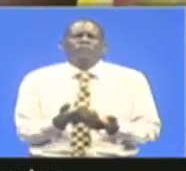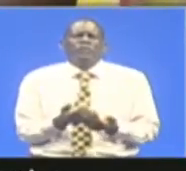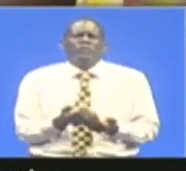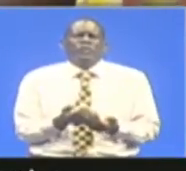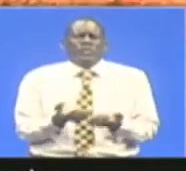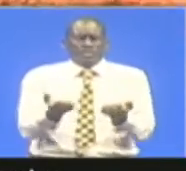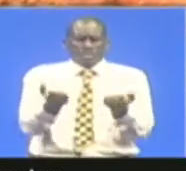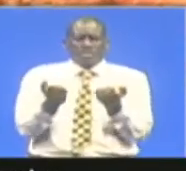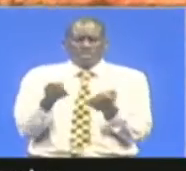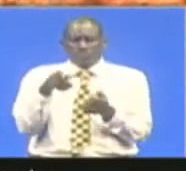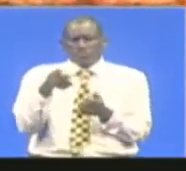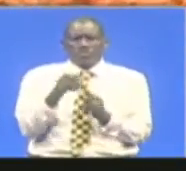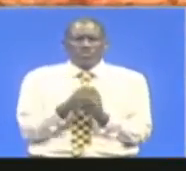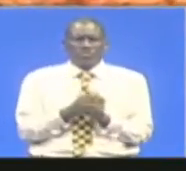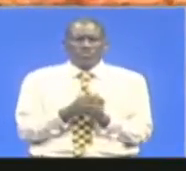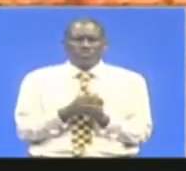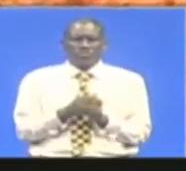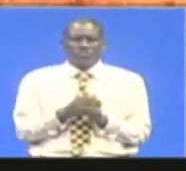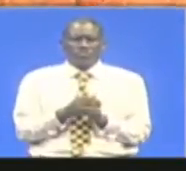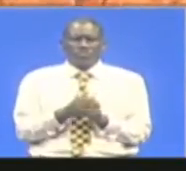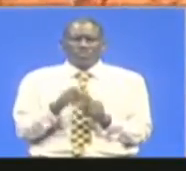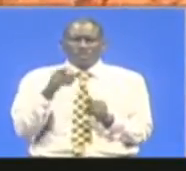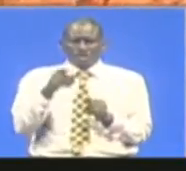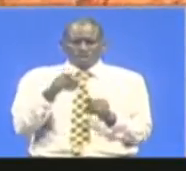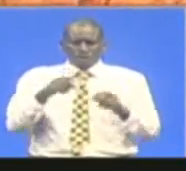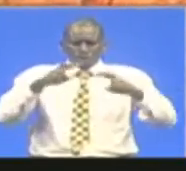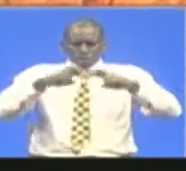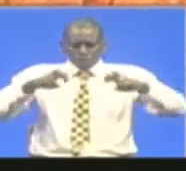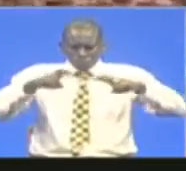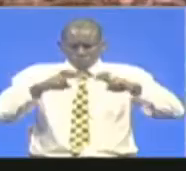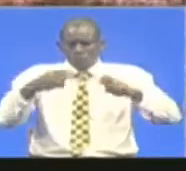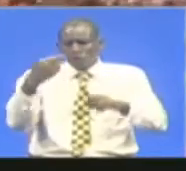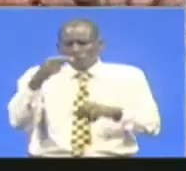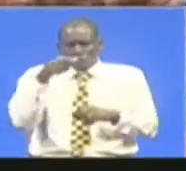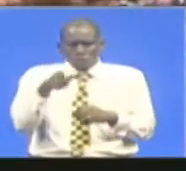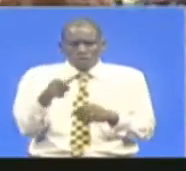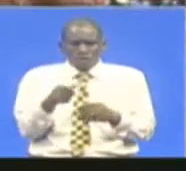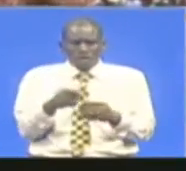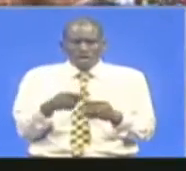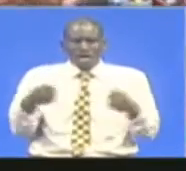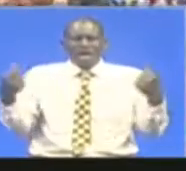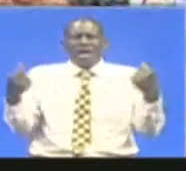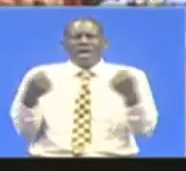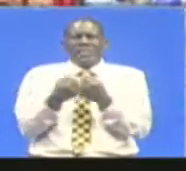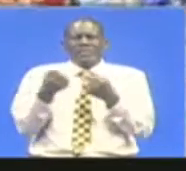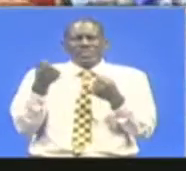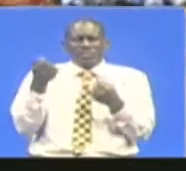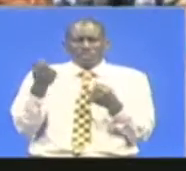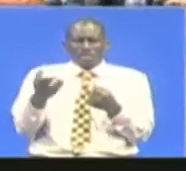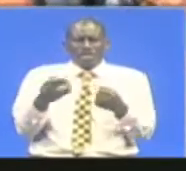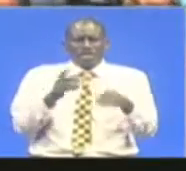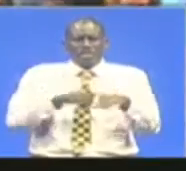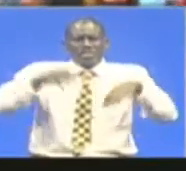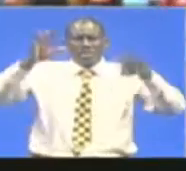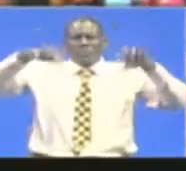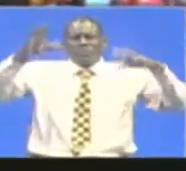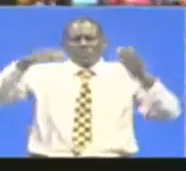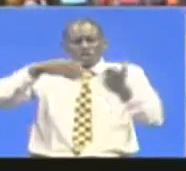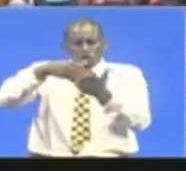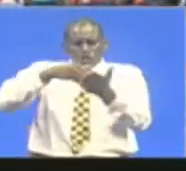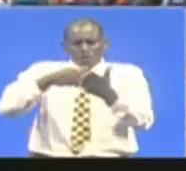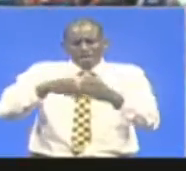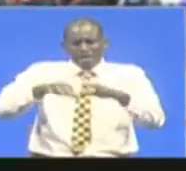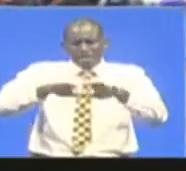wanataka school fees. But that excursion to the belly of the ore rich had suddenly turned tragic when the rains weakened the tunnel walls of